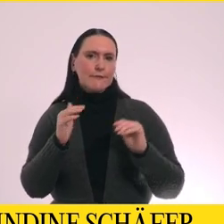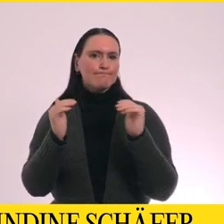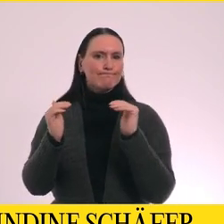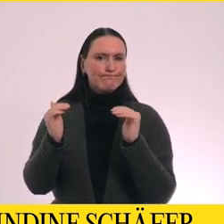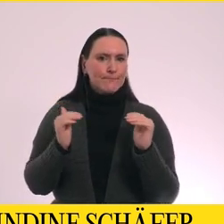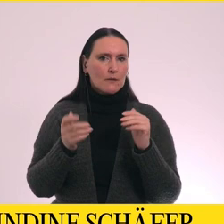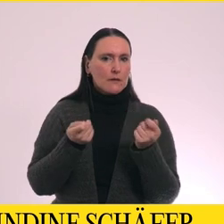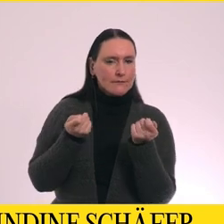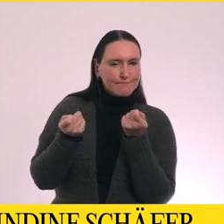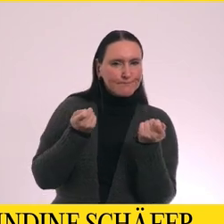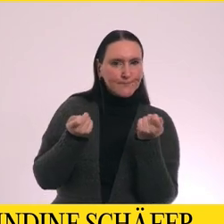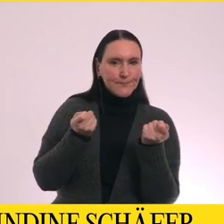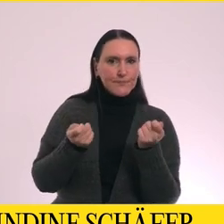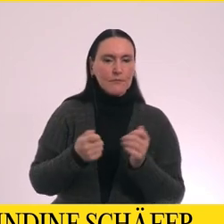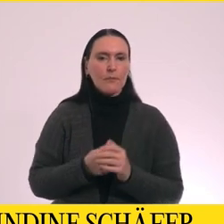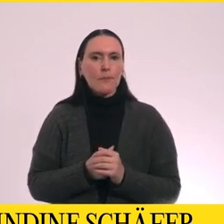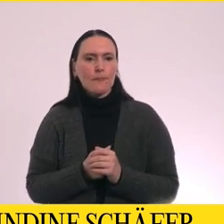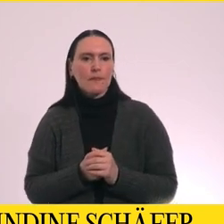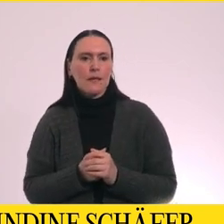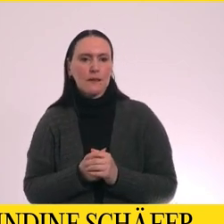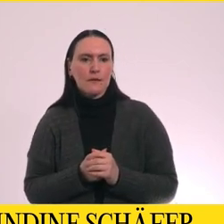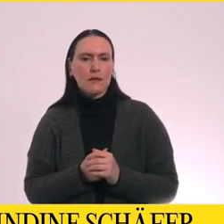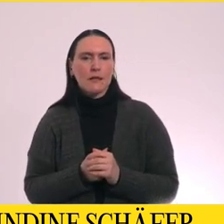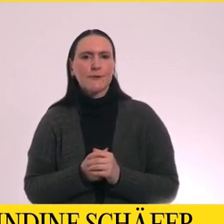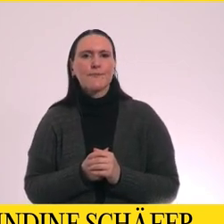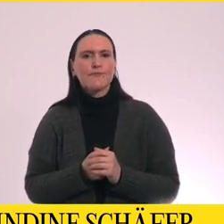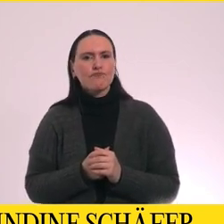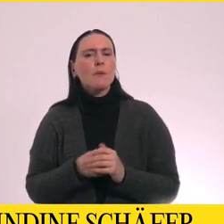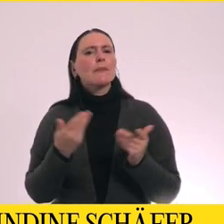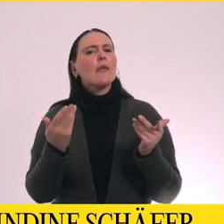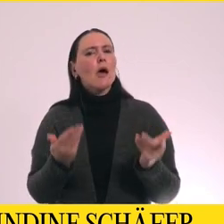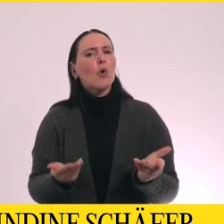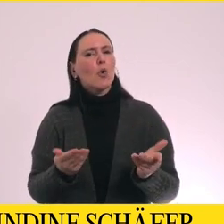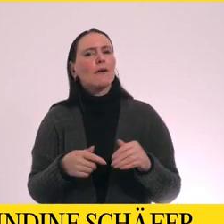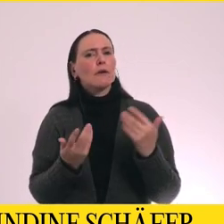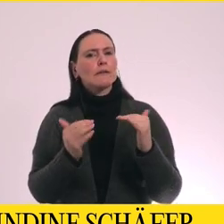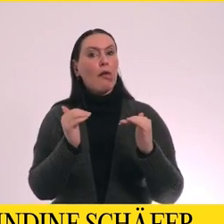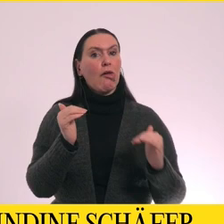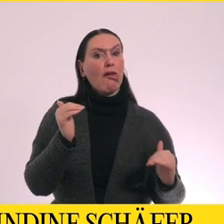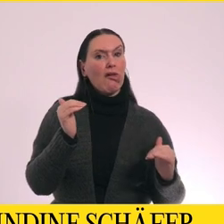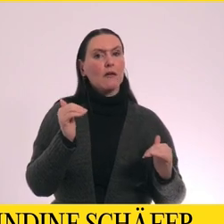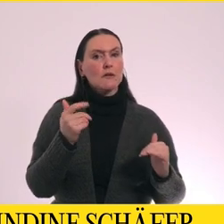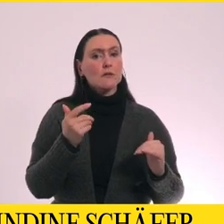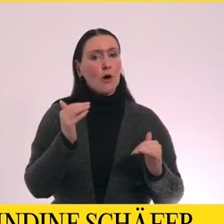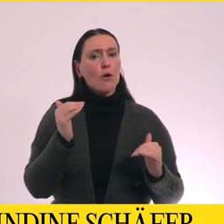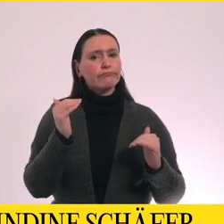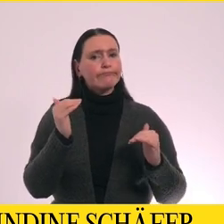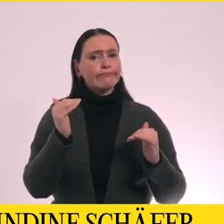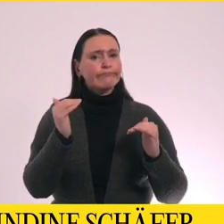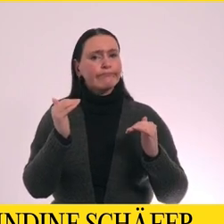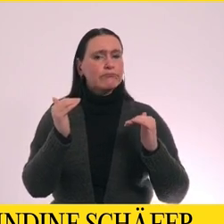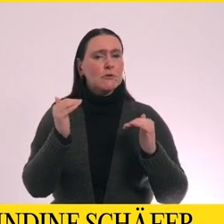And it has, we're making progress, I think, over the situations. We've always responded to the